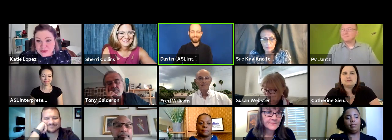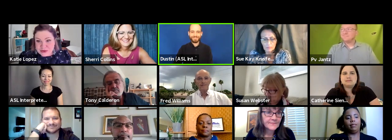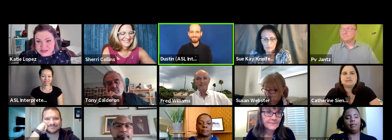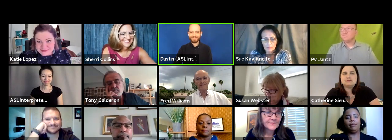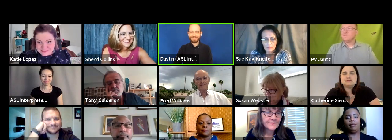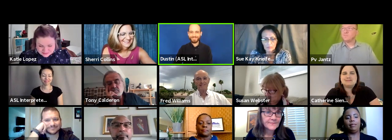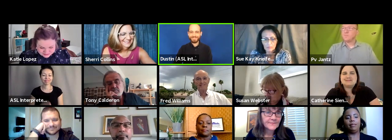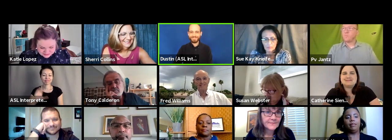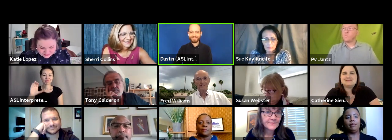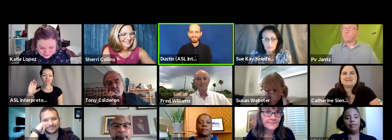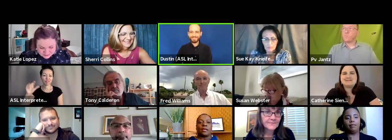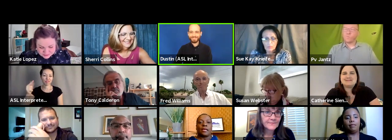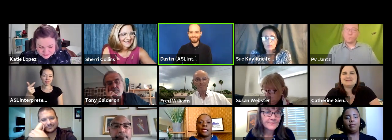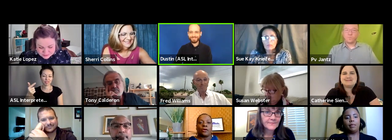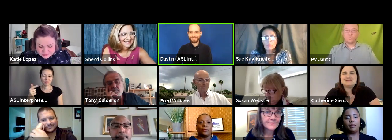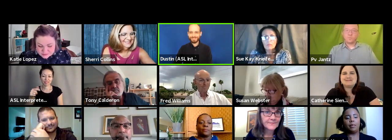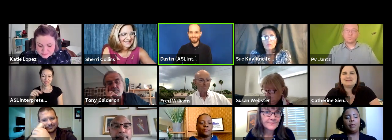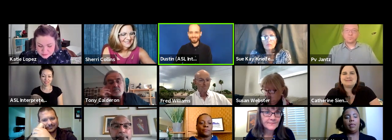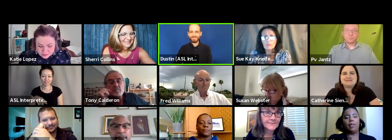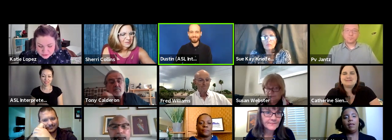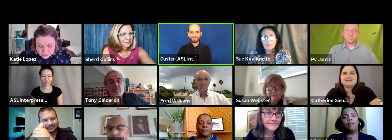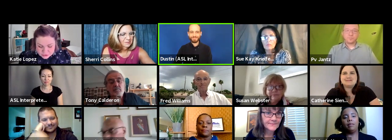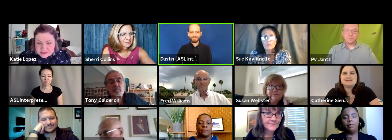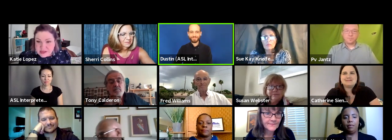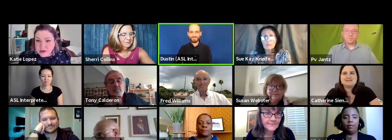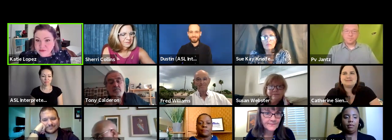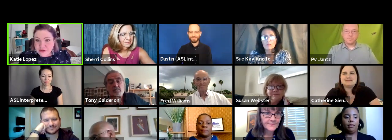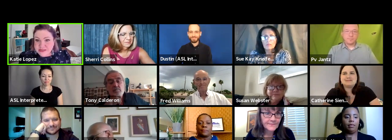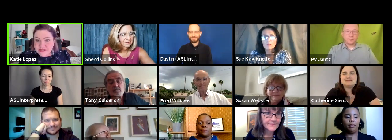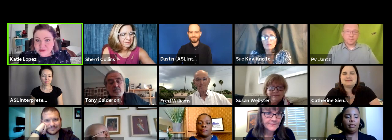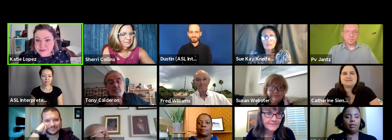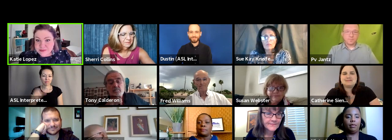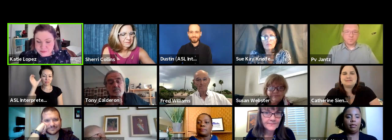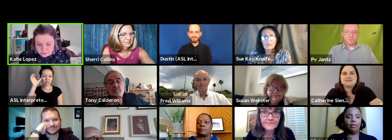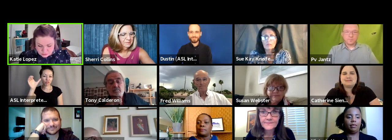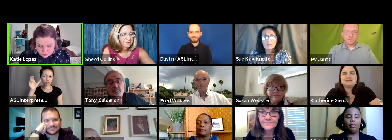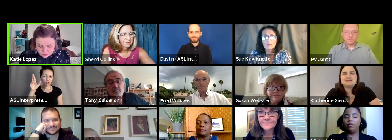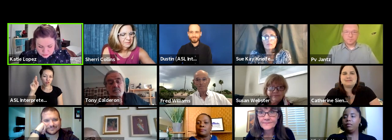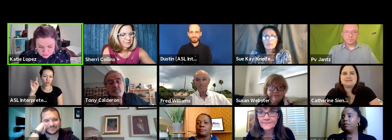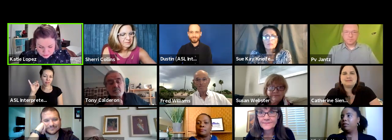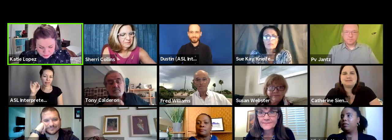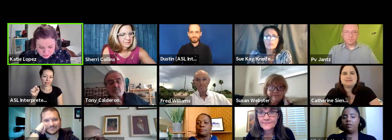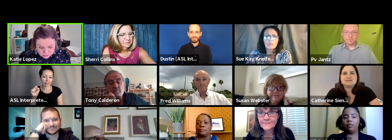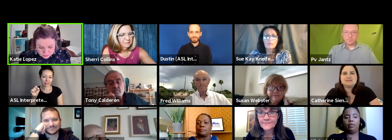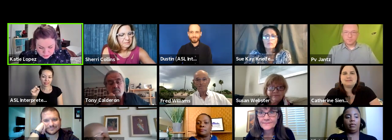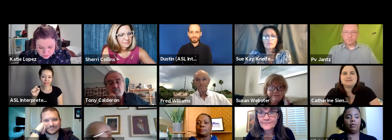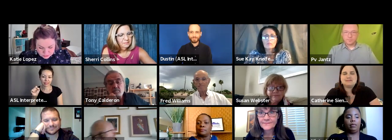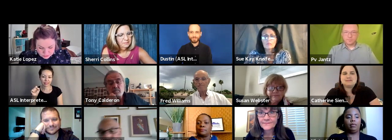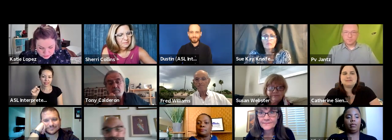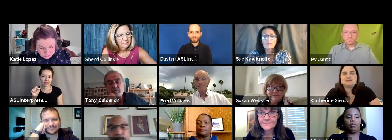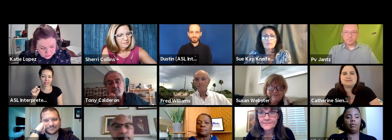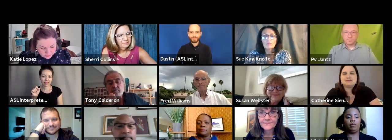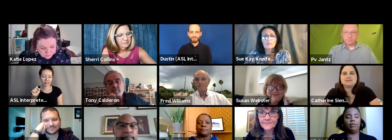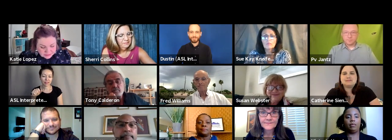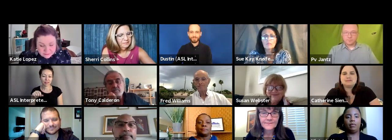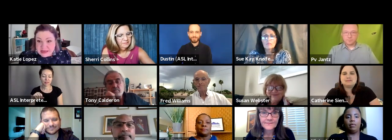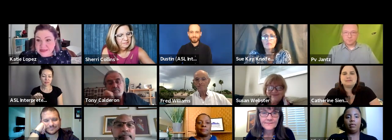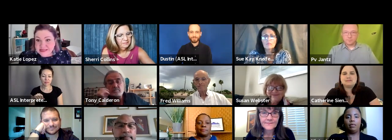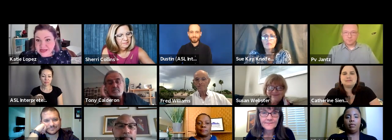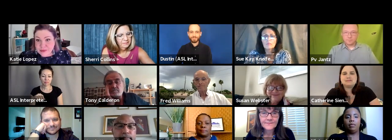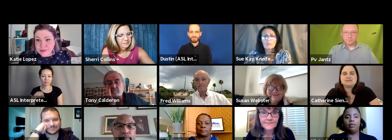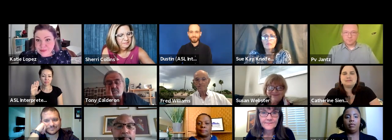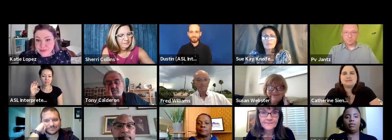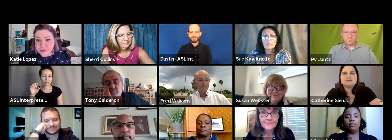Here. Carmen Green. Here. Curtis Humphreys. Here.